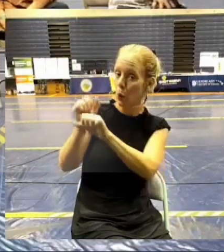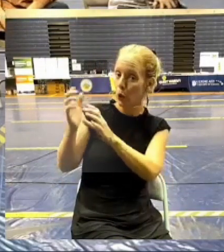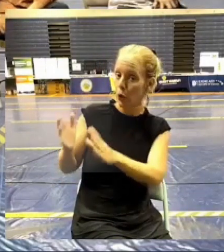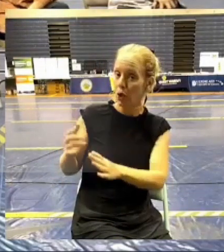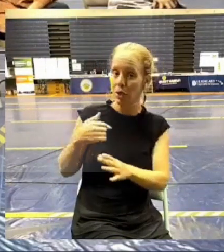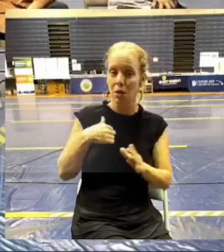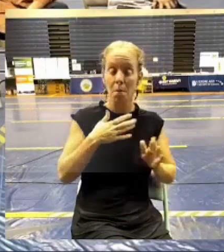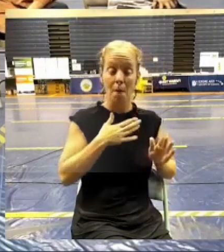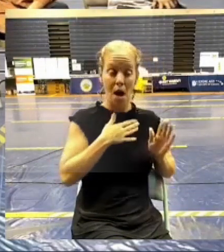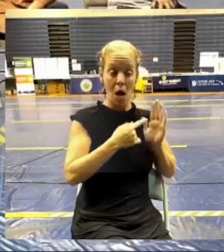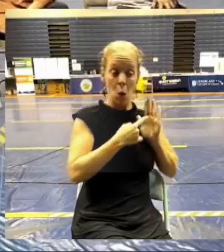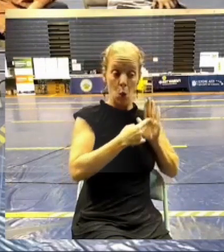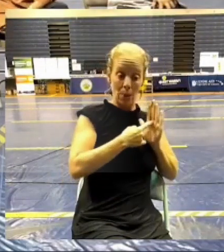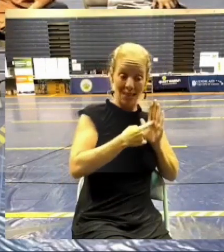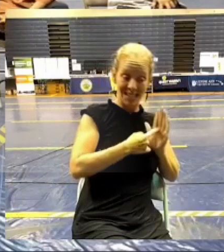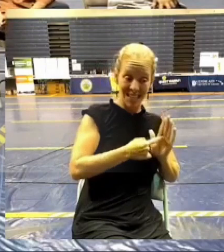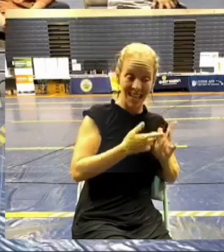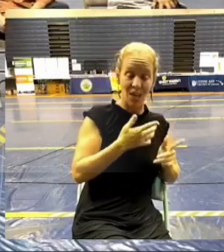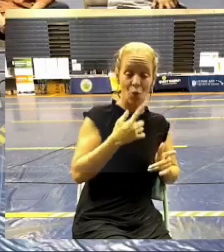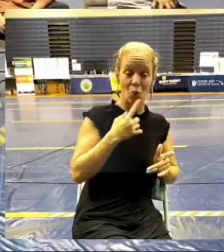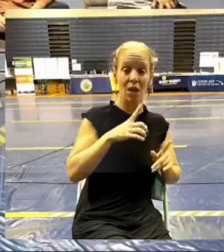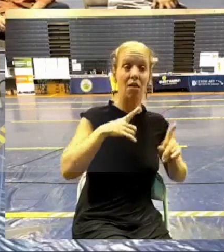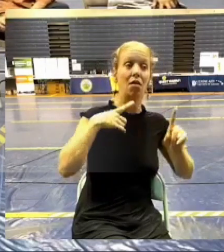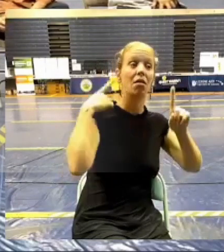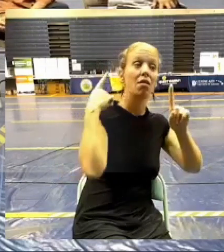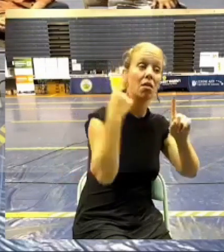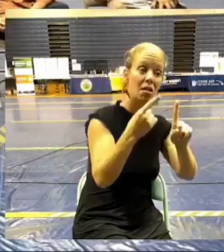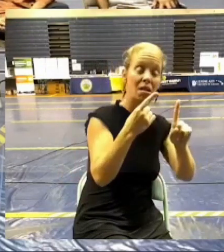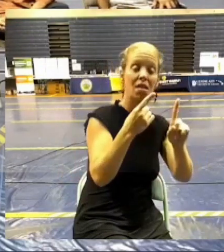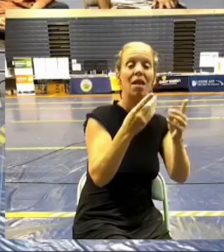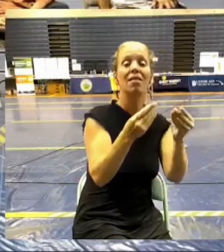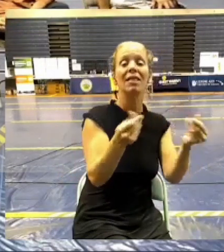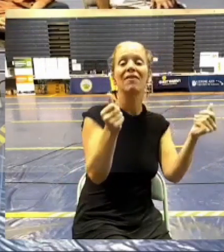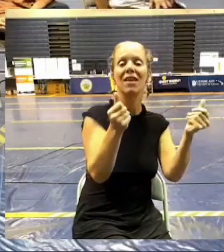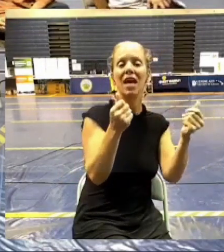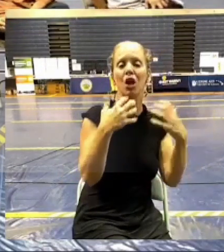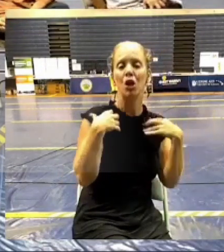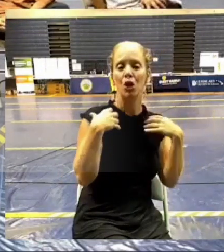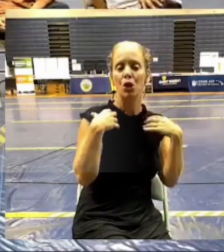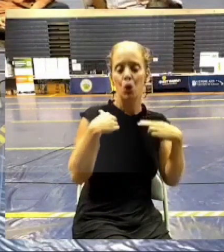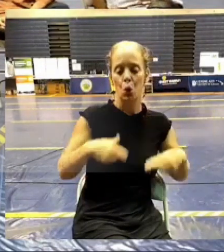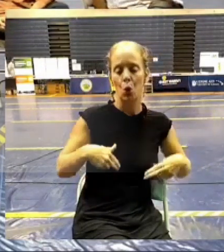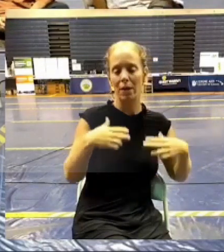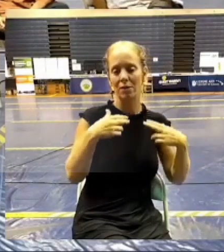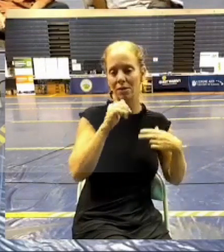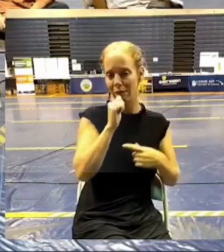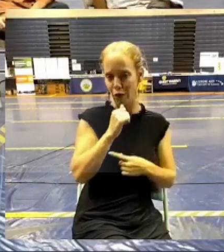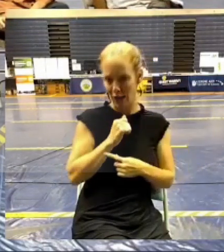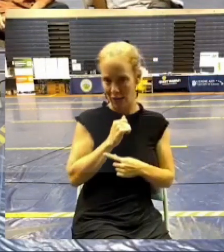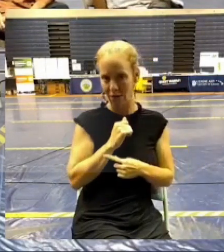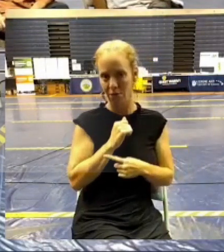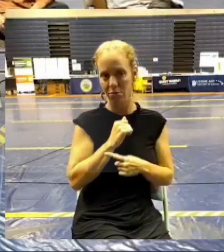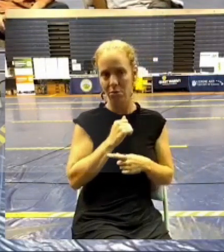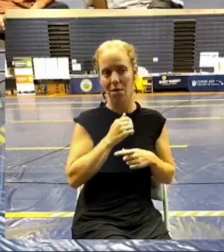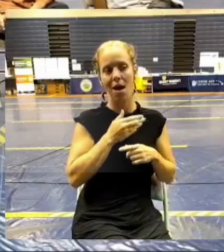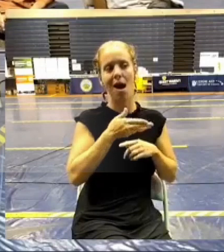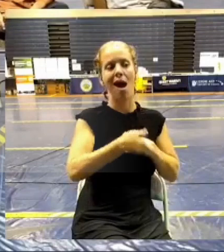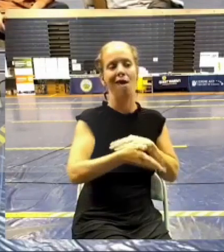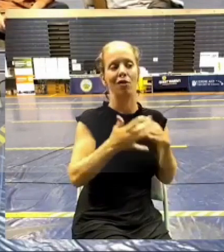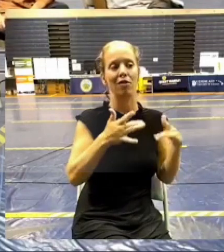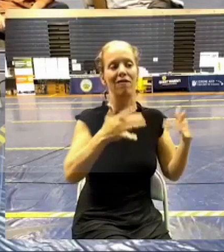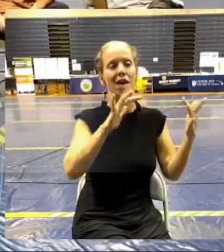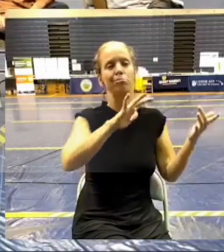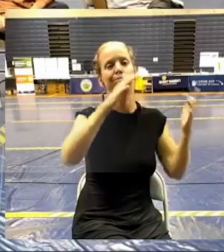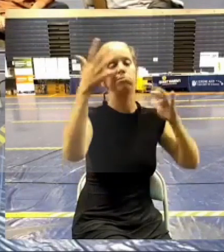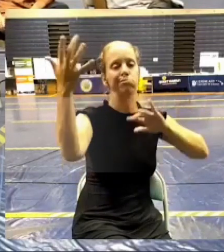we represent. Our mission is to alleviate human suffering in the aftermath of disasters, period. That's the only reason